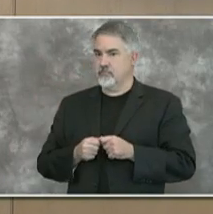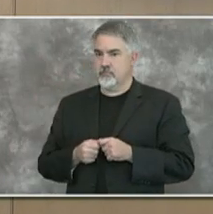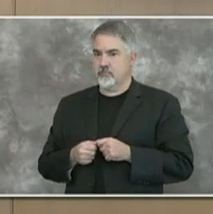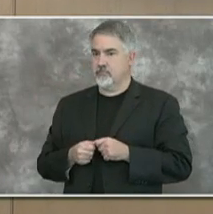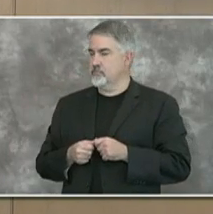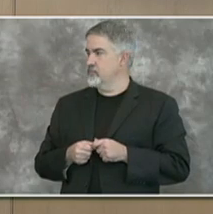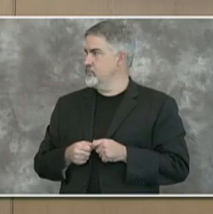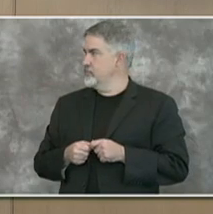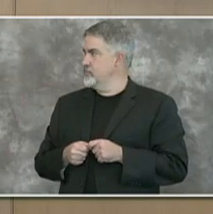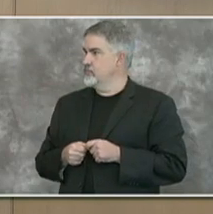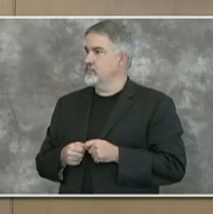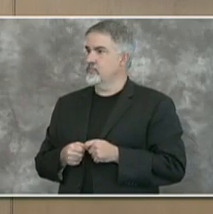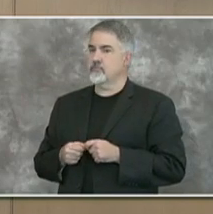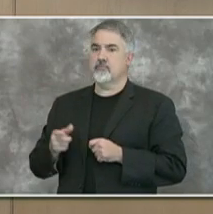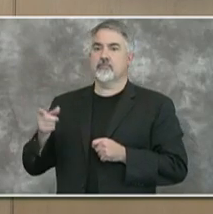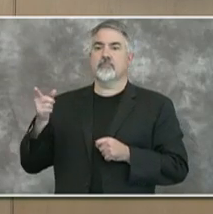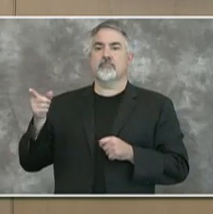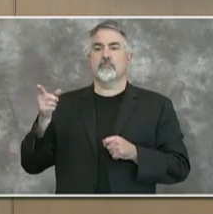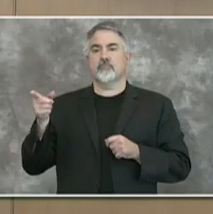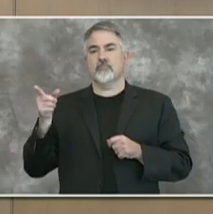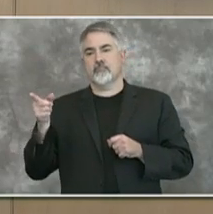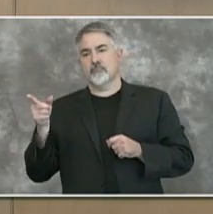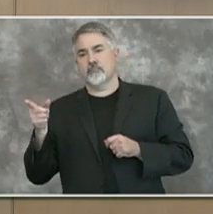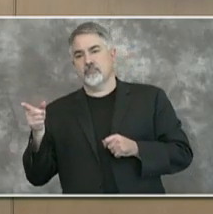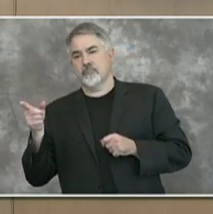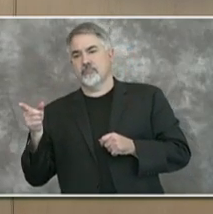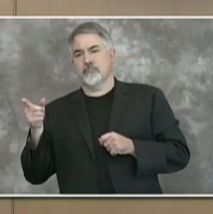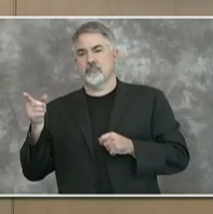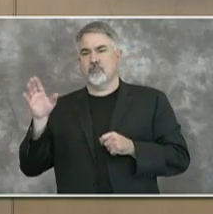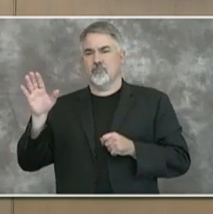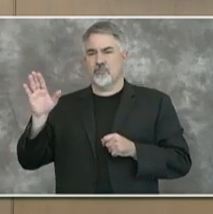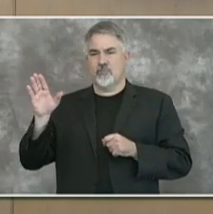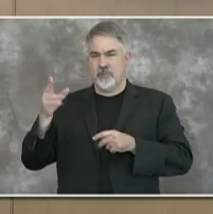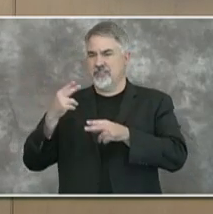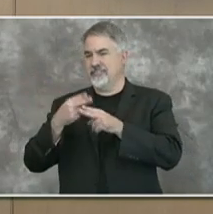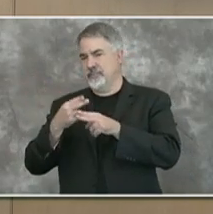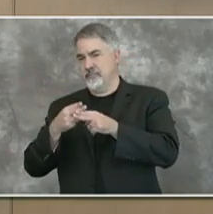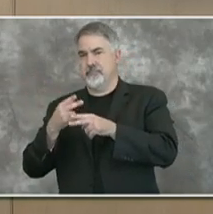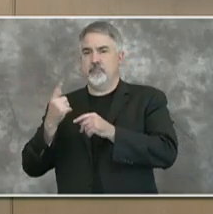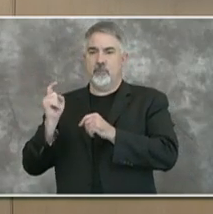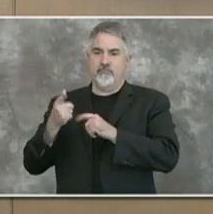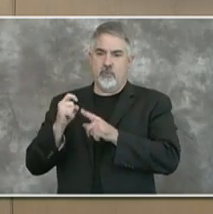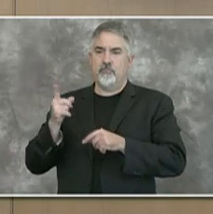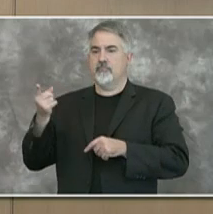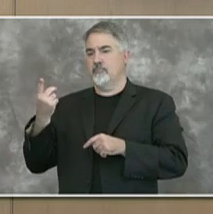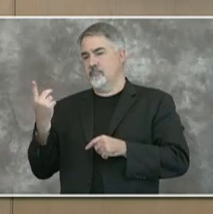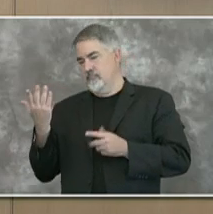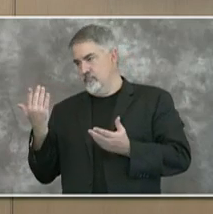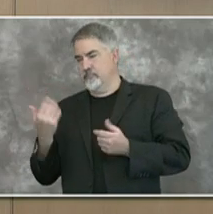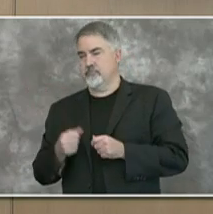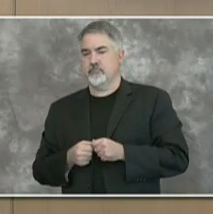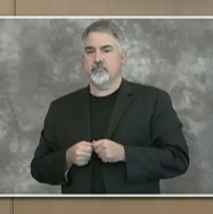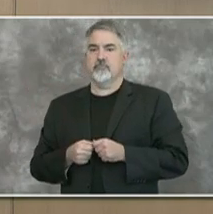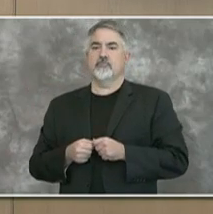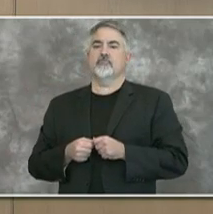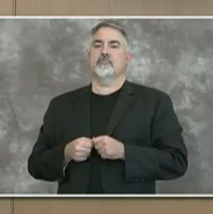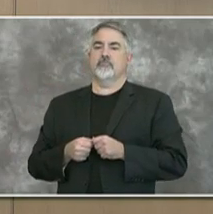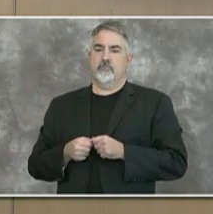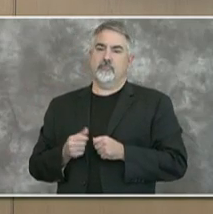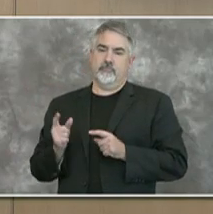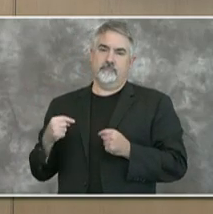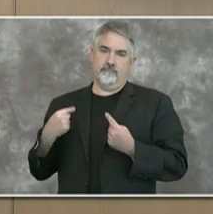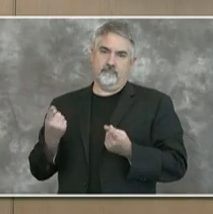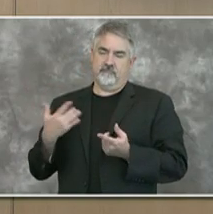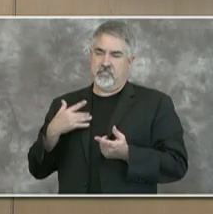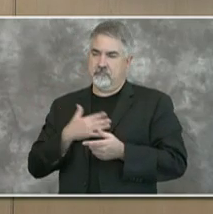introduction, if you're not identified by name and by outlet, to please make sure you do that in your introductory comments before you ask your